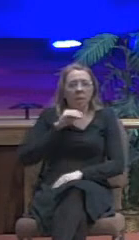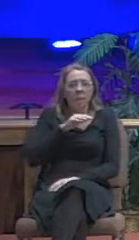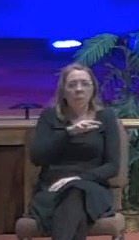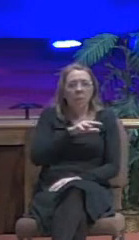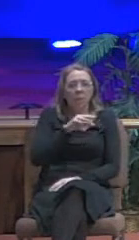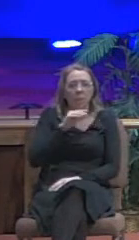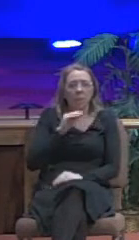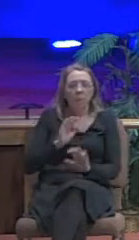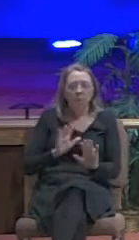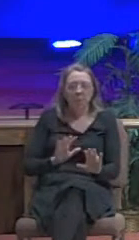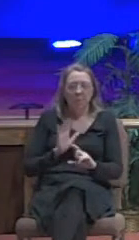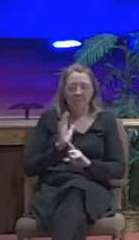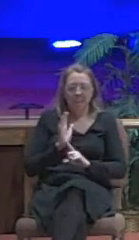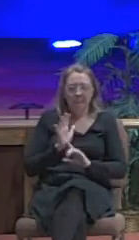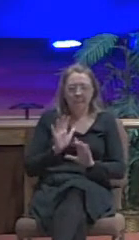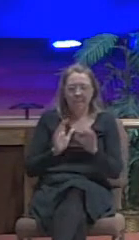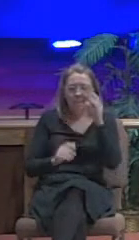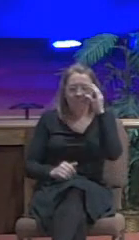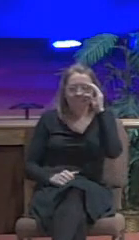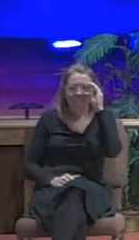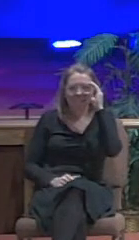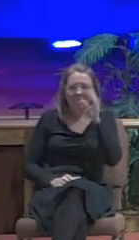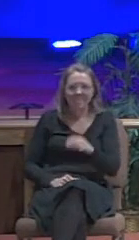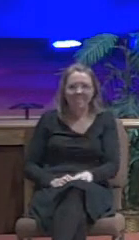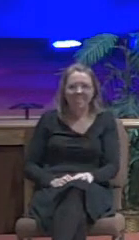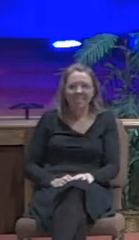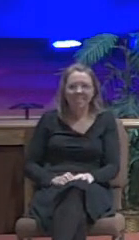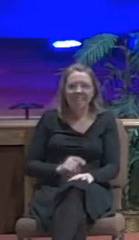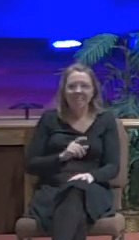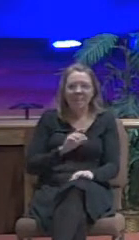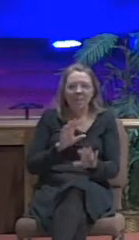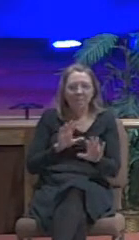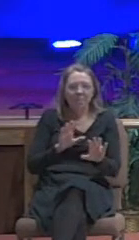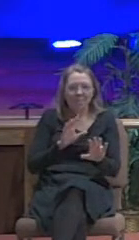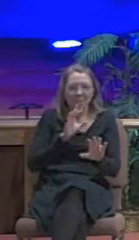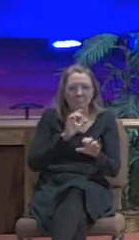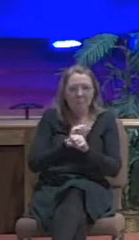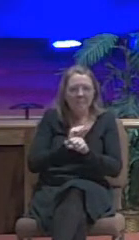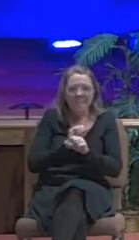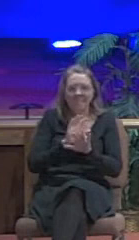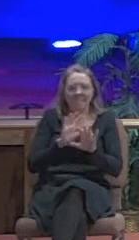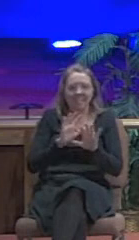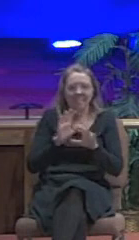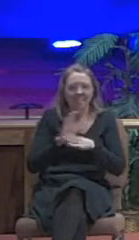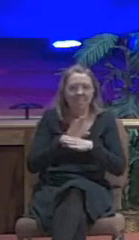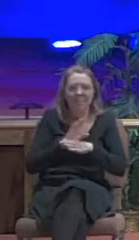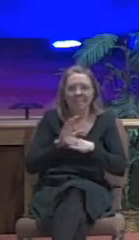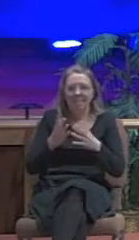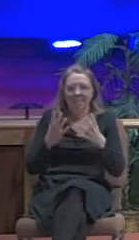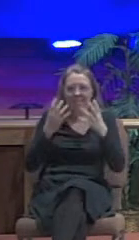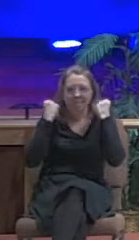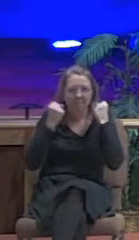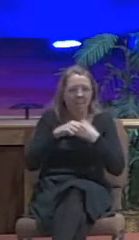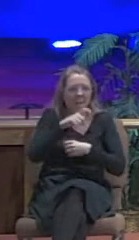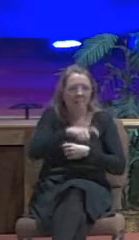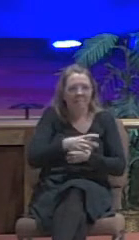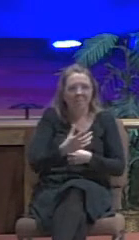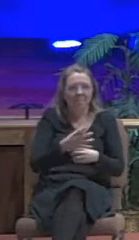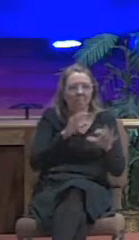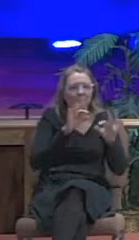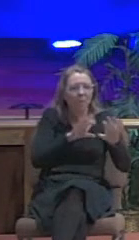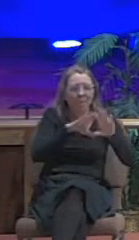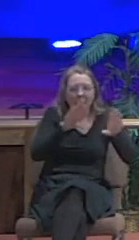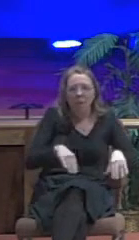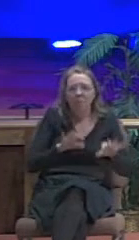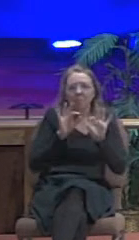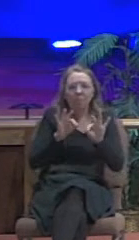We're so consumed by everything society says we need to have. We need to have a perfect house. We need the perfect car. And we need to have all this stuff to